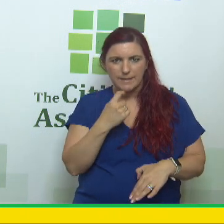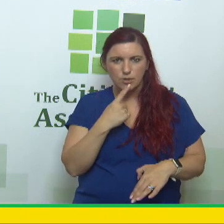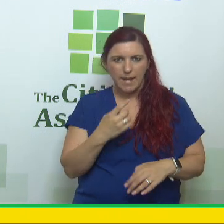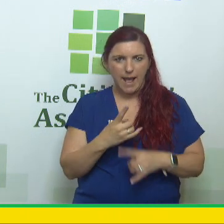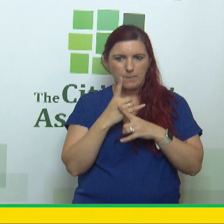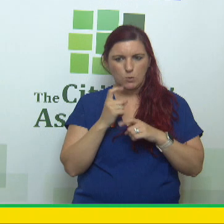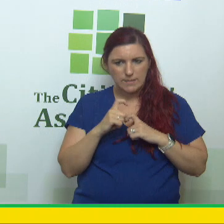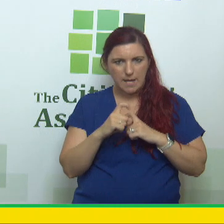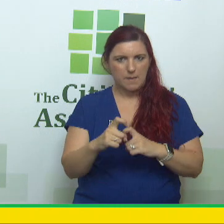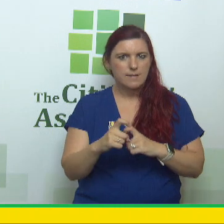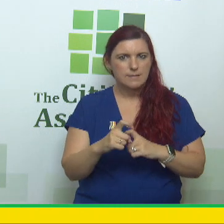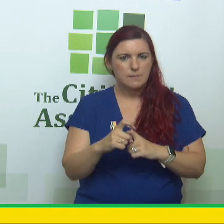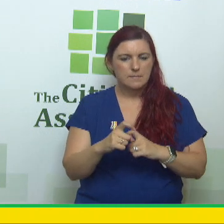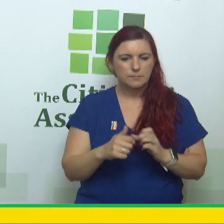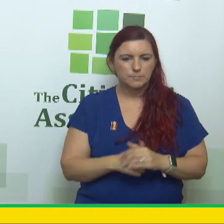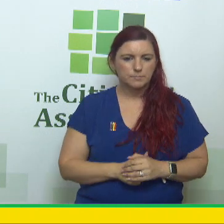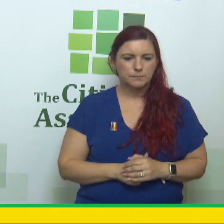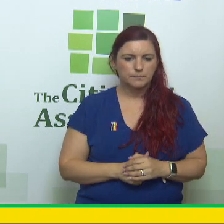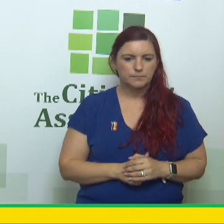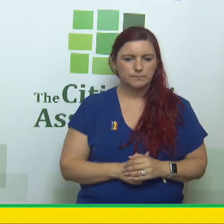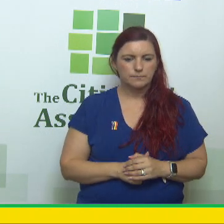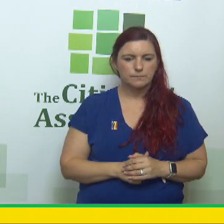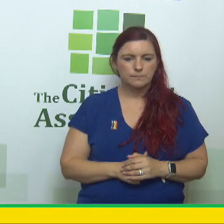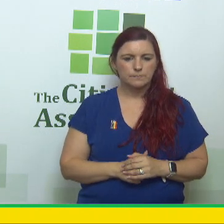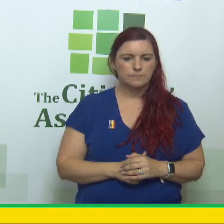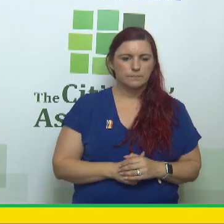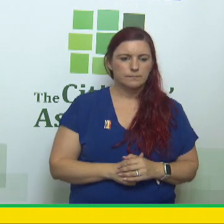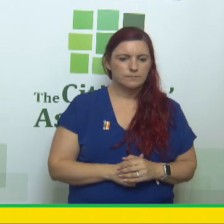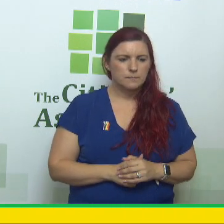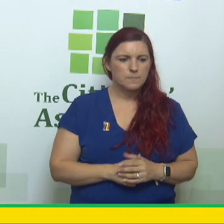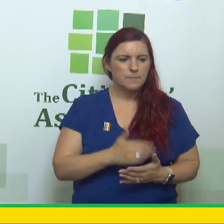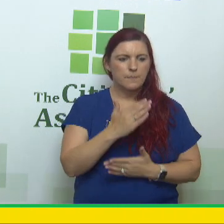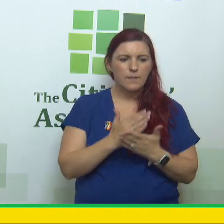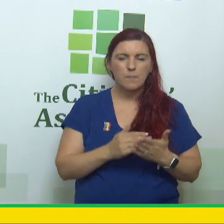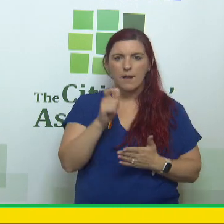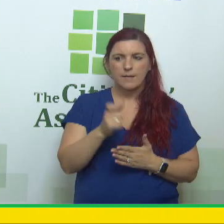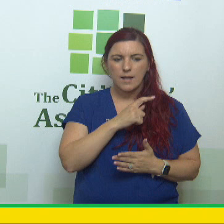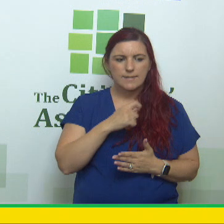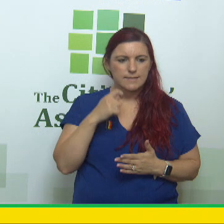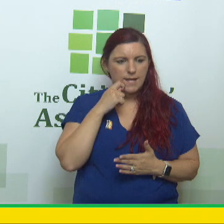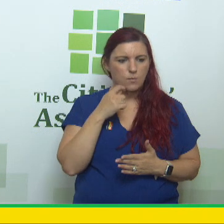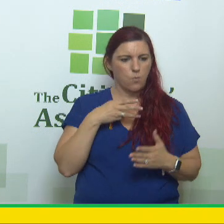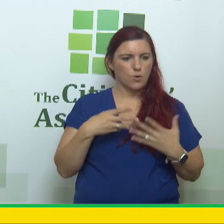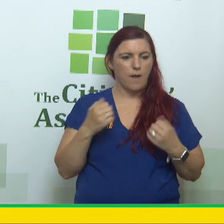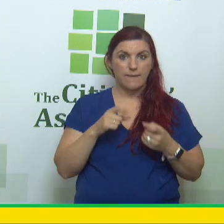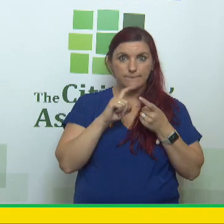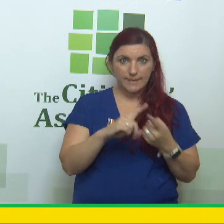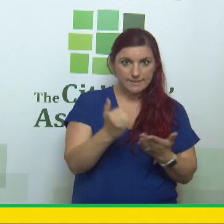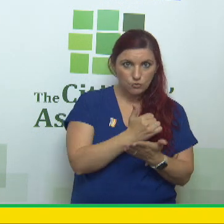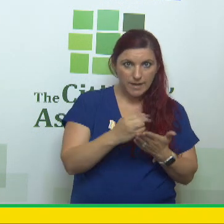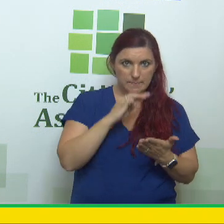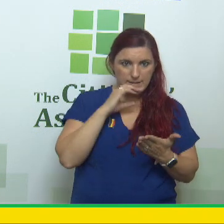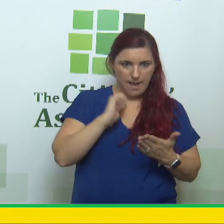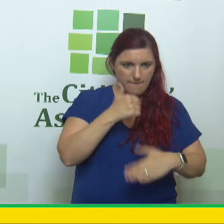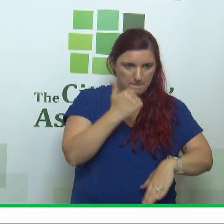abstaining from their drug use. Stability matters. As one of our clients said, once you have a fixed address, you have a base and you can work on everything